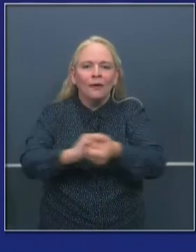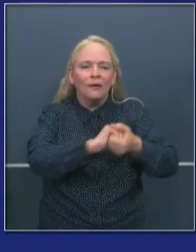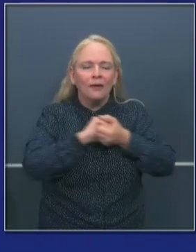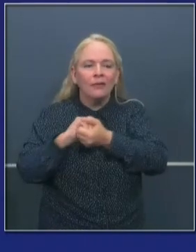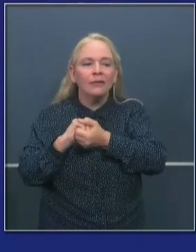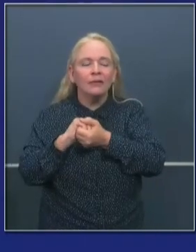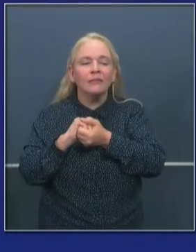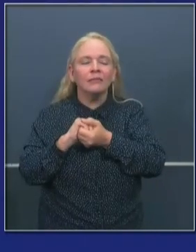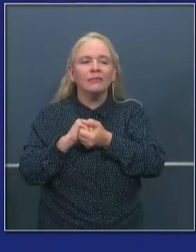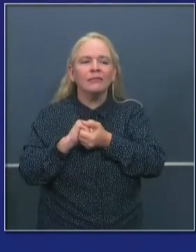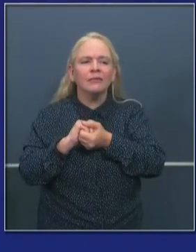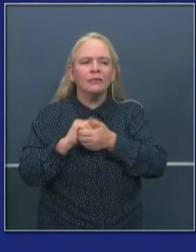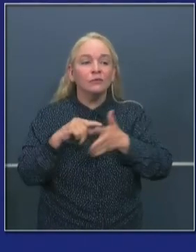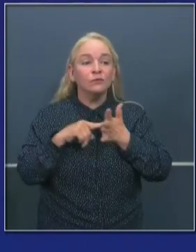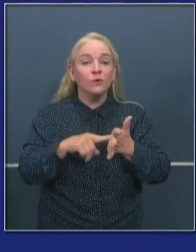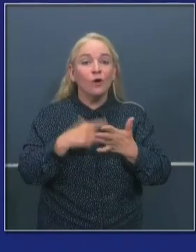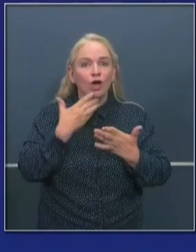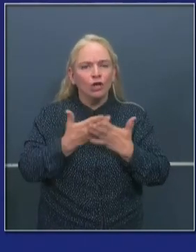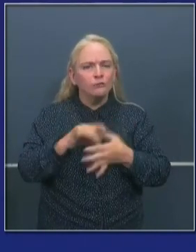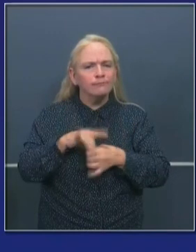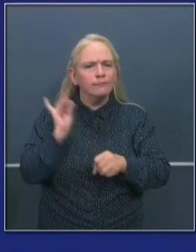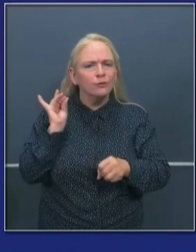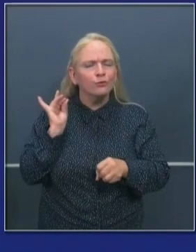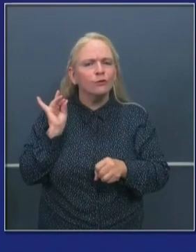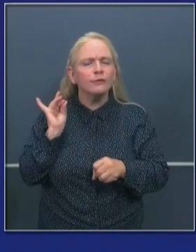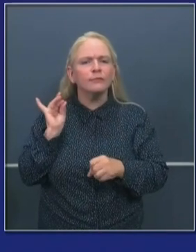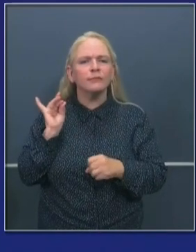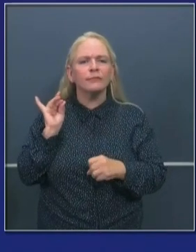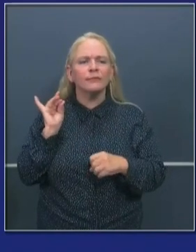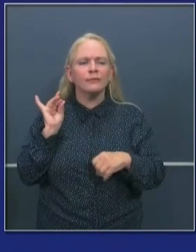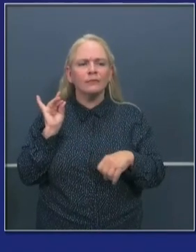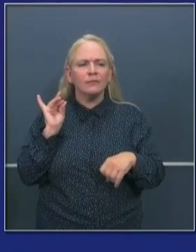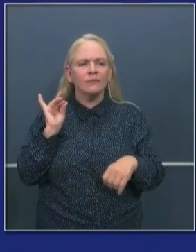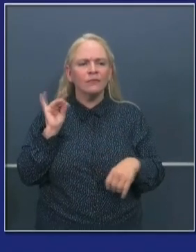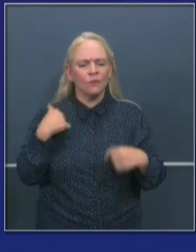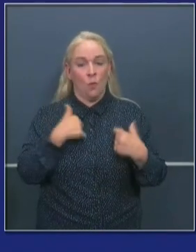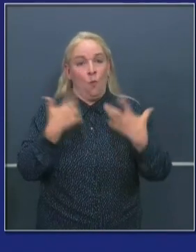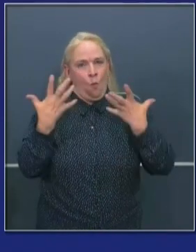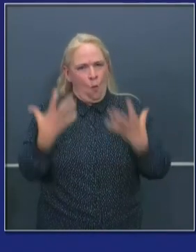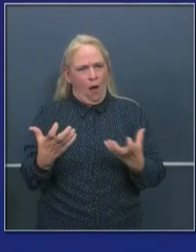we don't want to do things to you, but with you, but we reserve